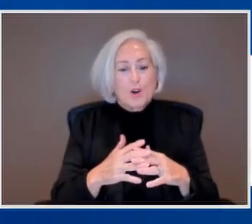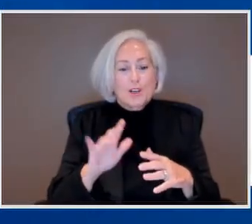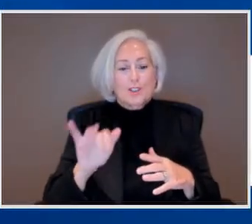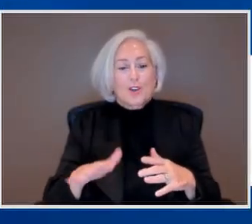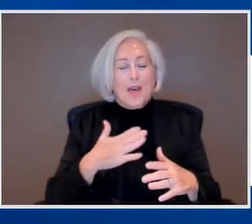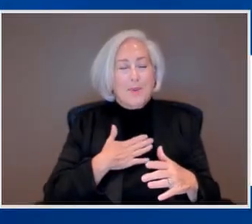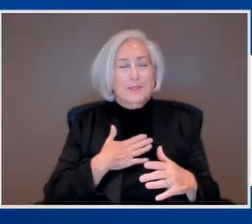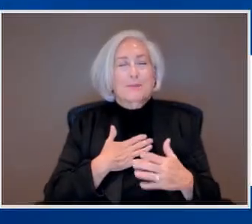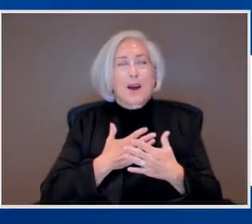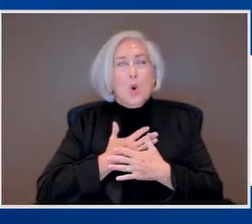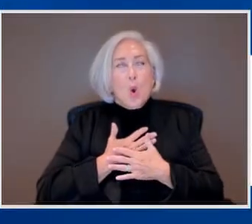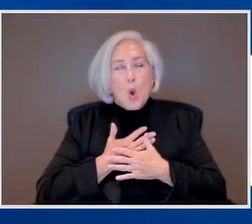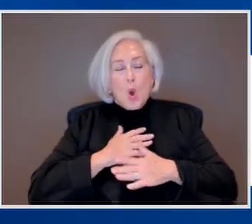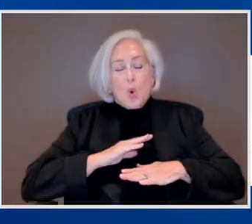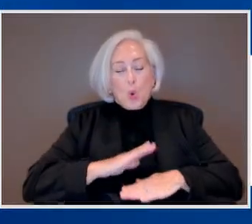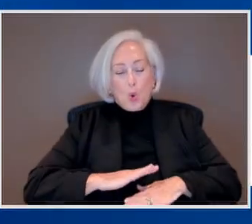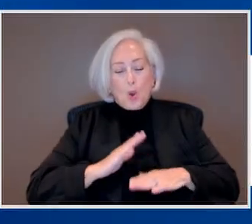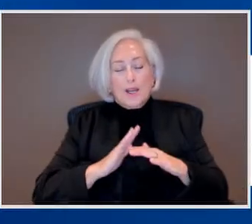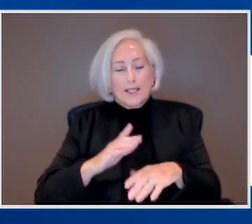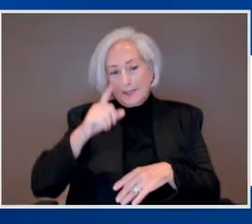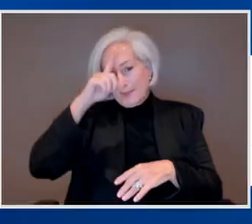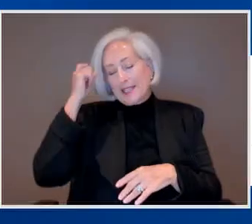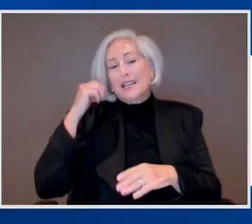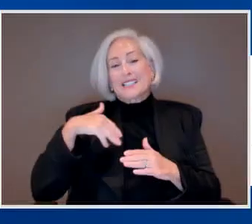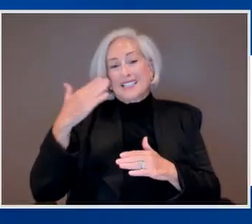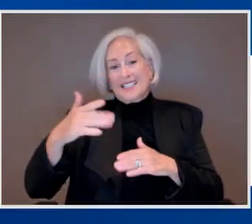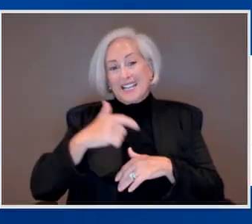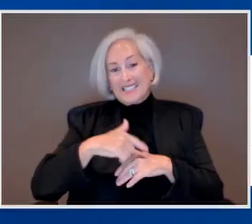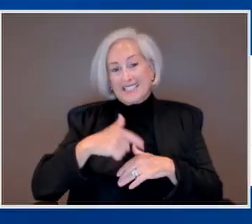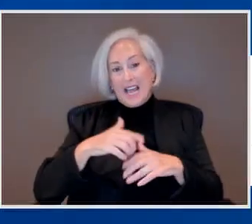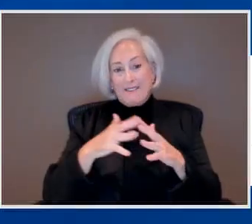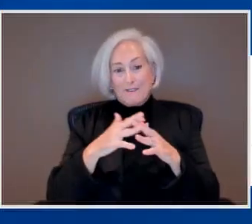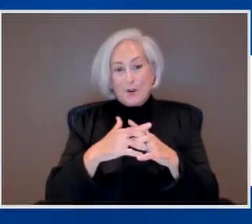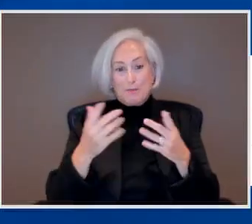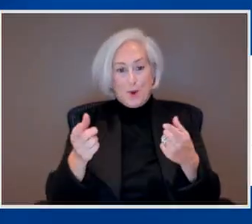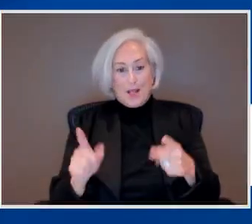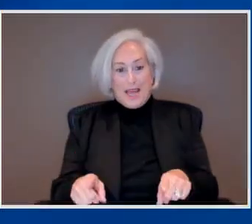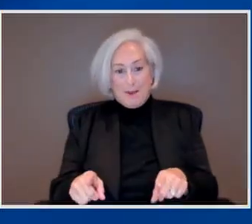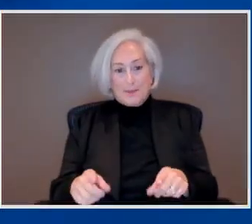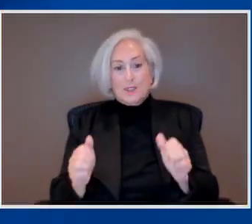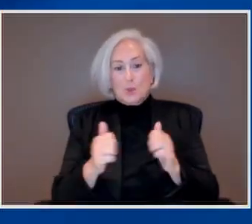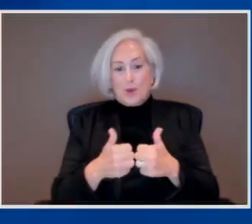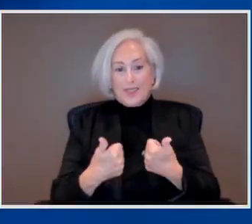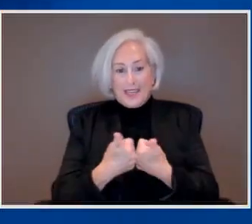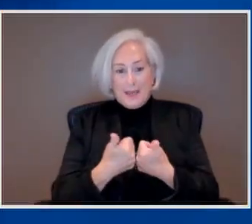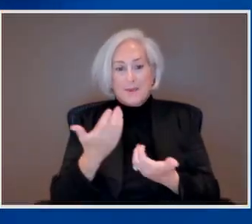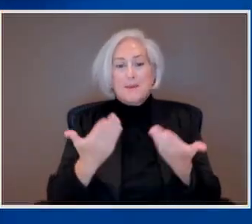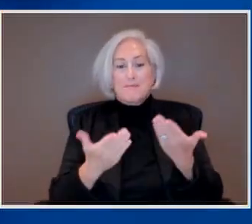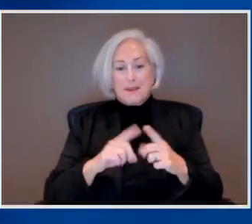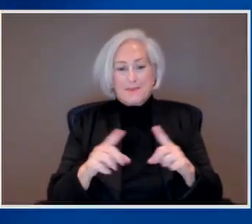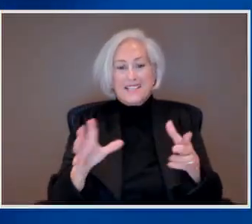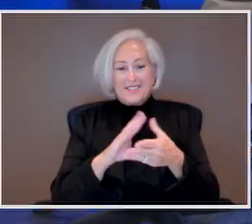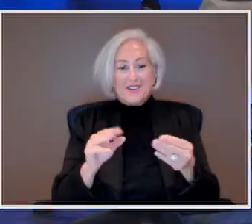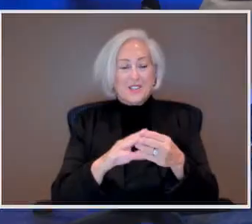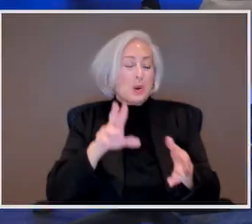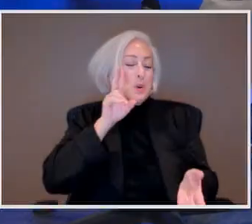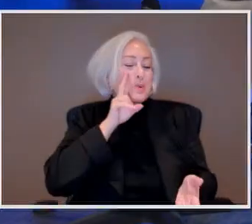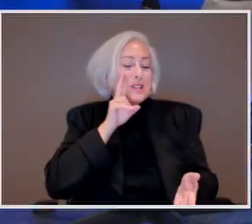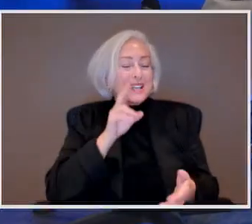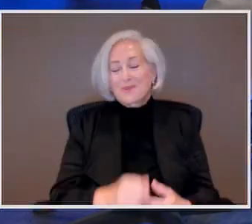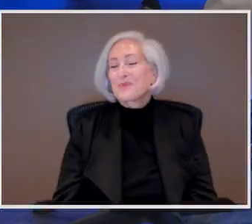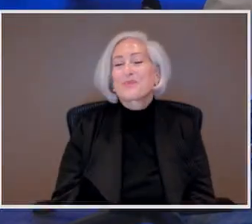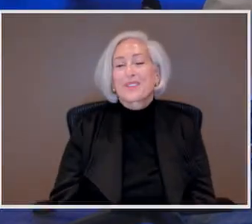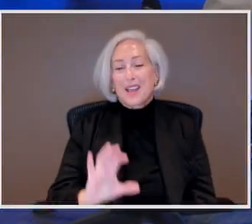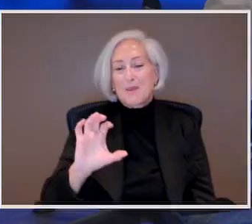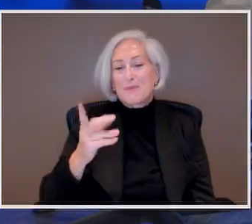grace. This next time when football season rolls around with a game, that could be a different story. We'll see how it goes. Chris, was excited